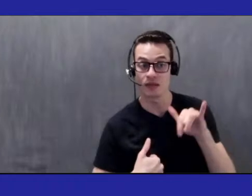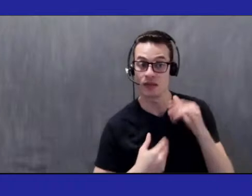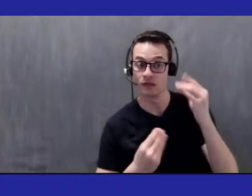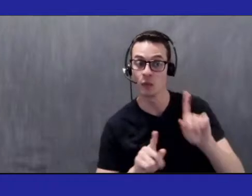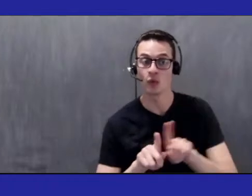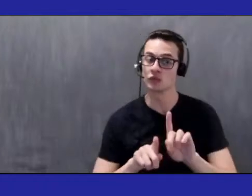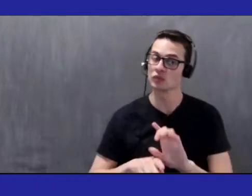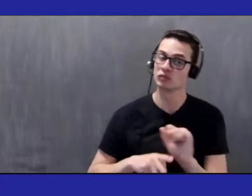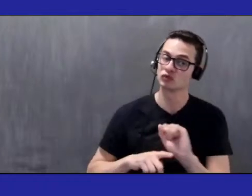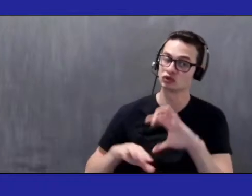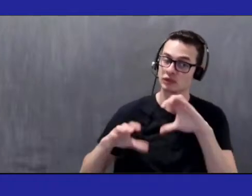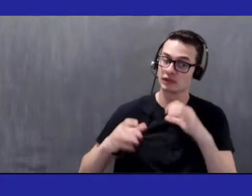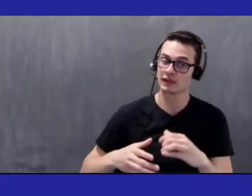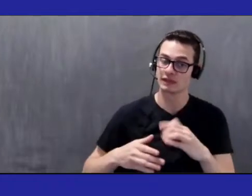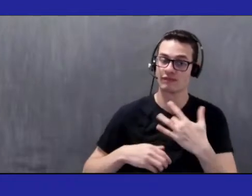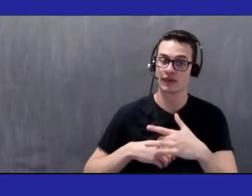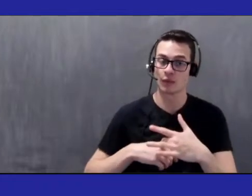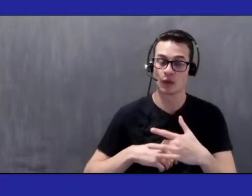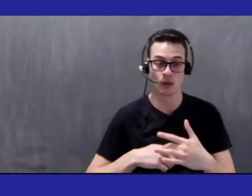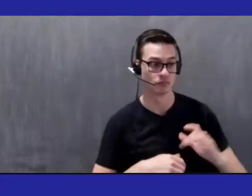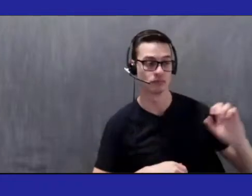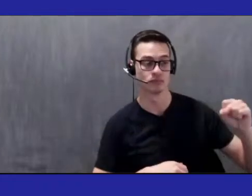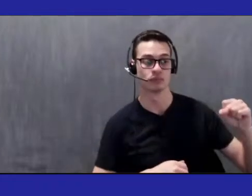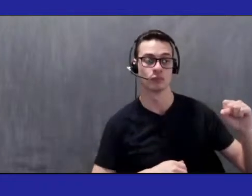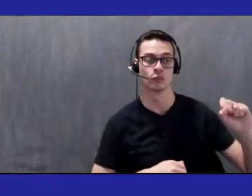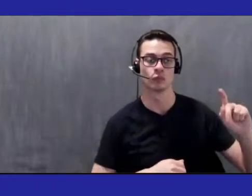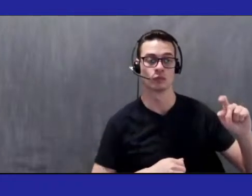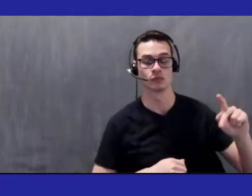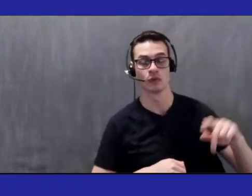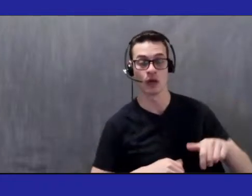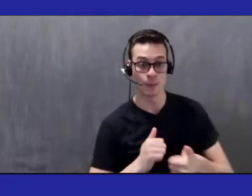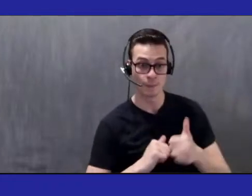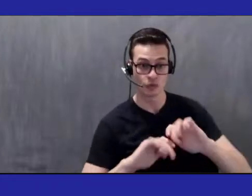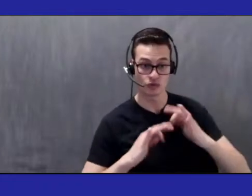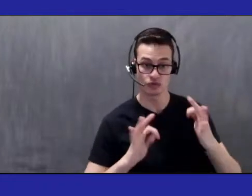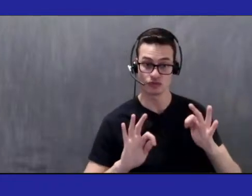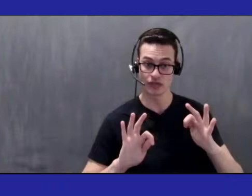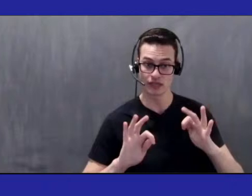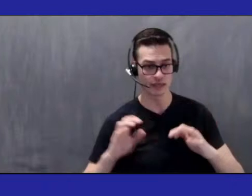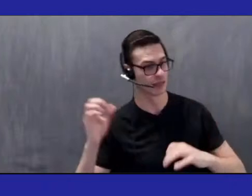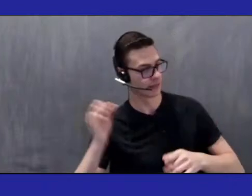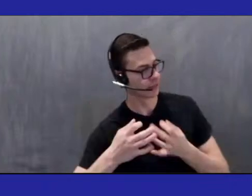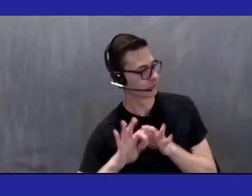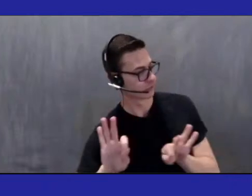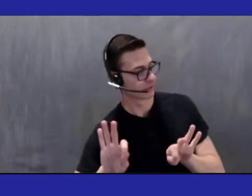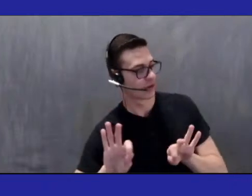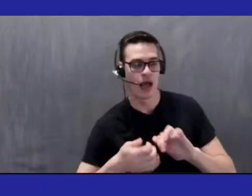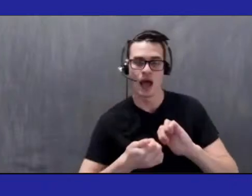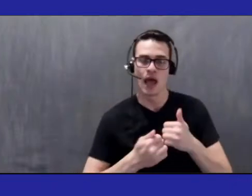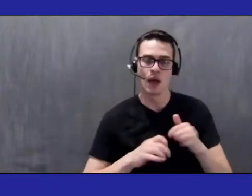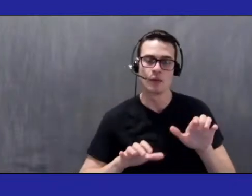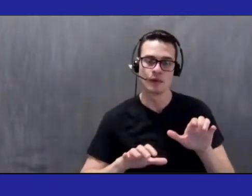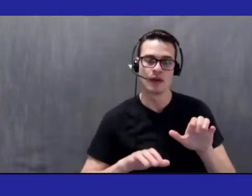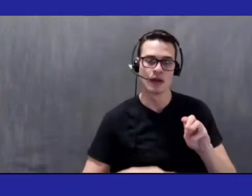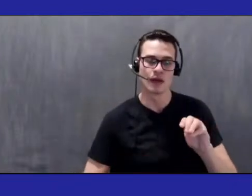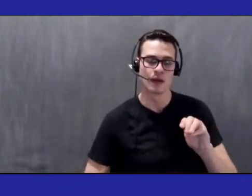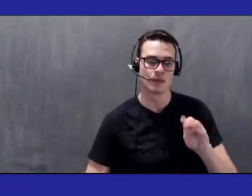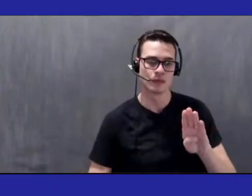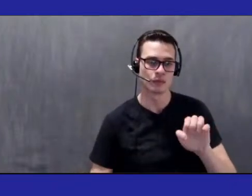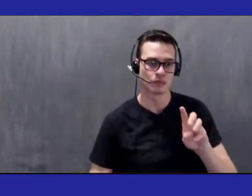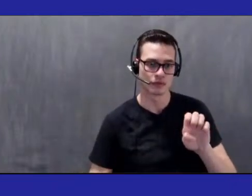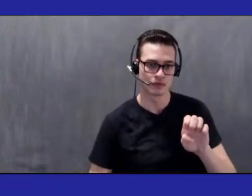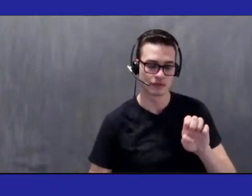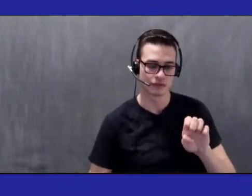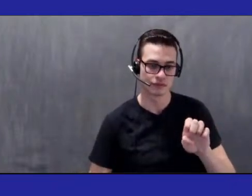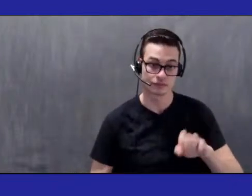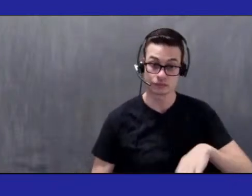And most of them are free, right? All of them are free. How to be an MWBE, what you need and everything else. So, but I'm glad